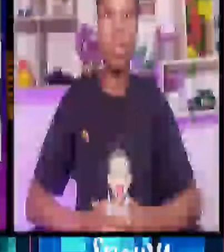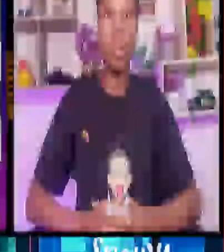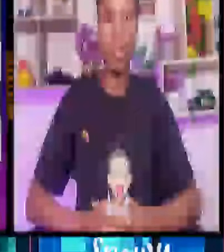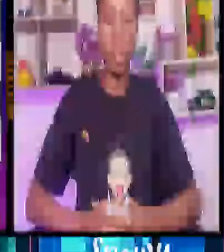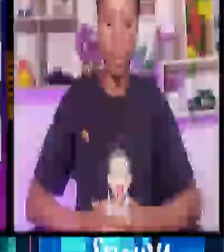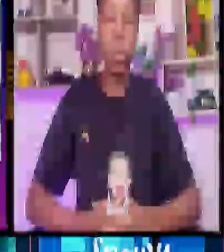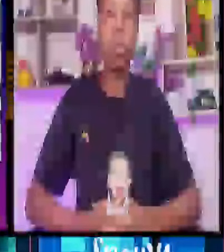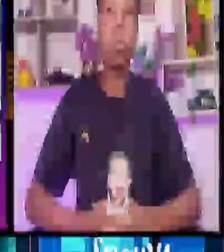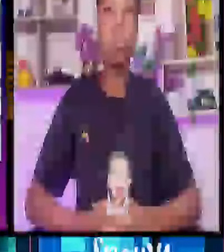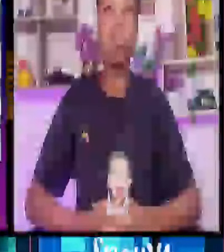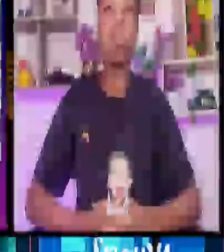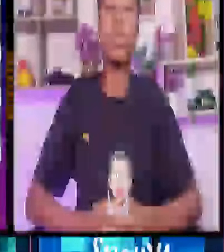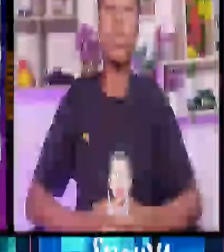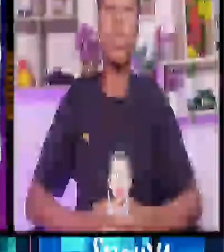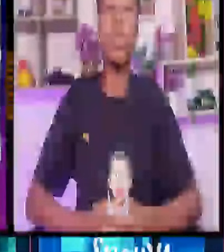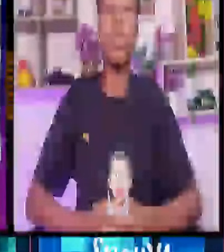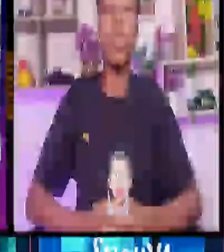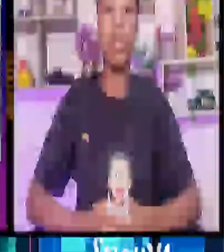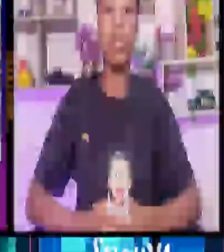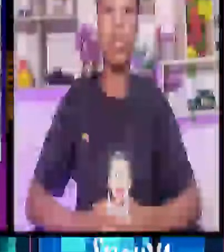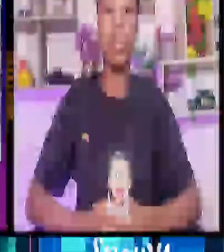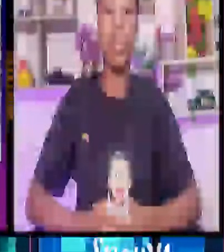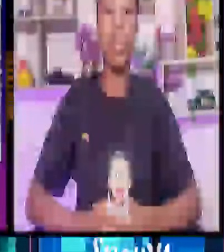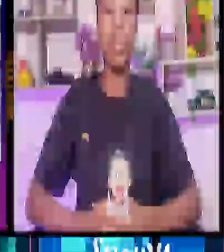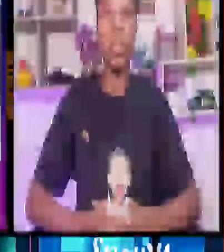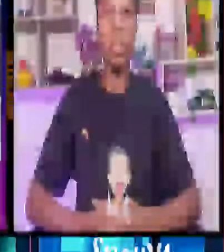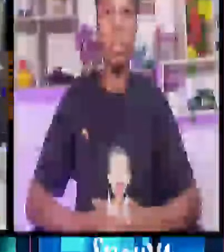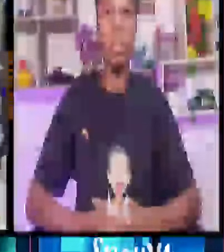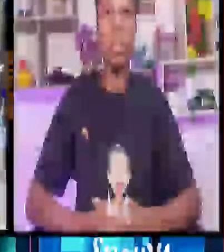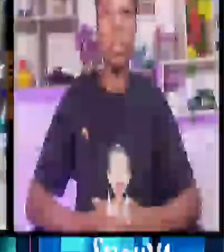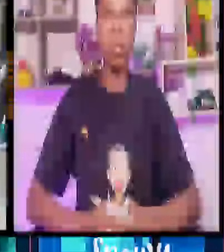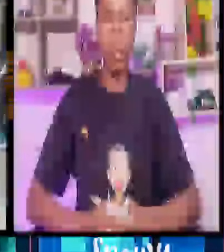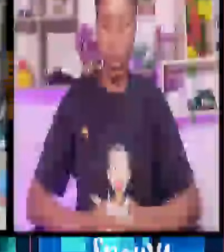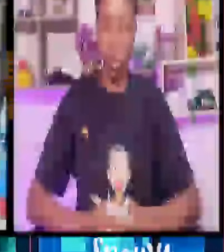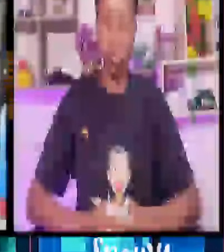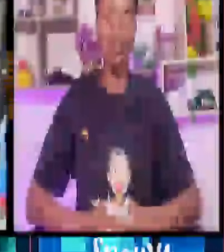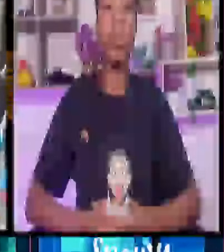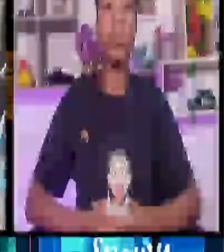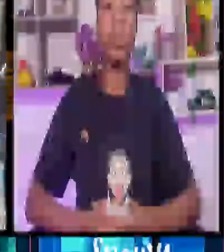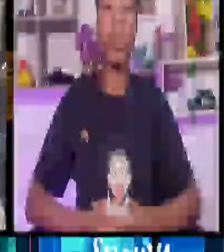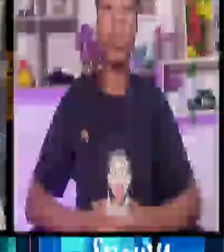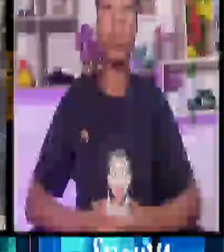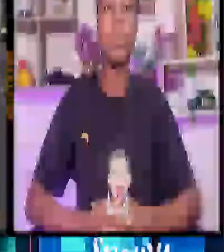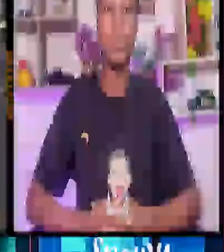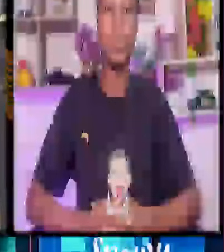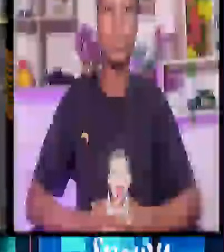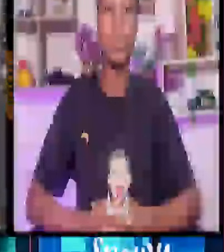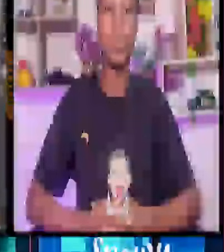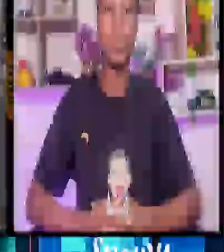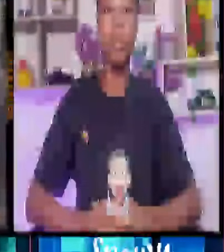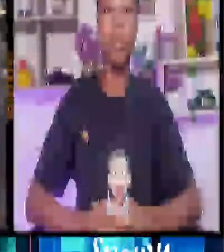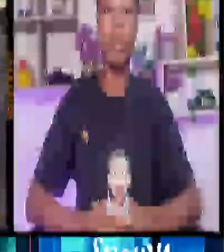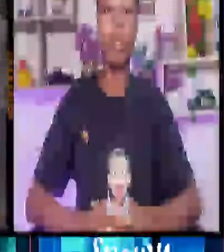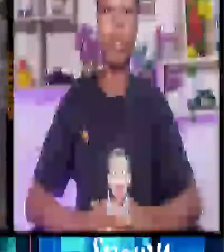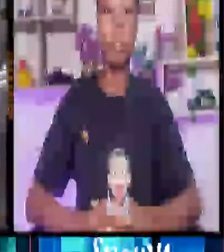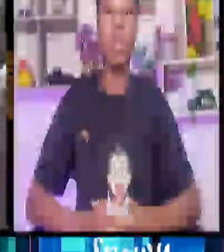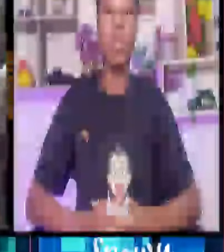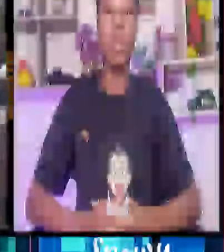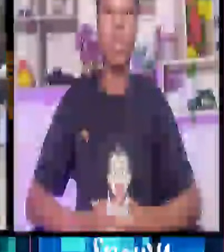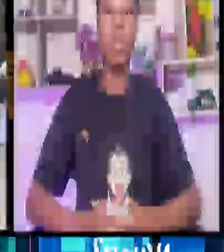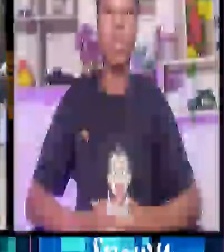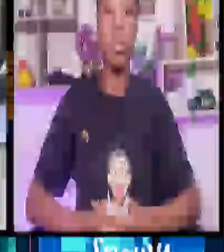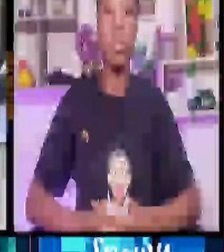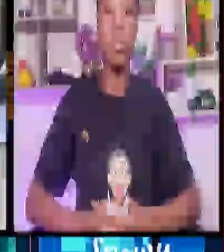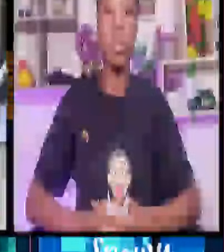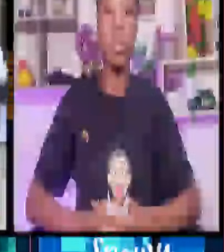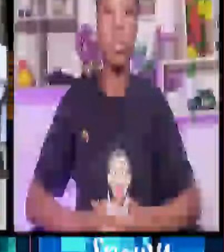it's premature. I think it's unwarranted. And I would use your platform to advise all our party people that we should stay focused and